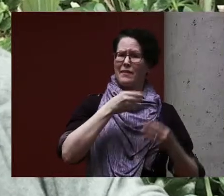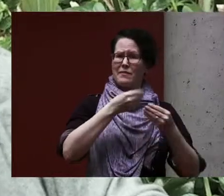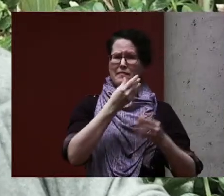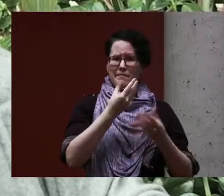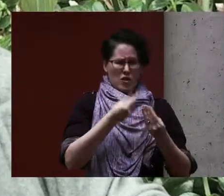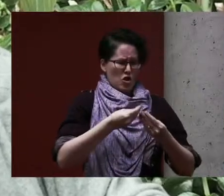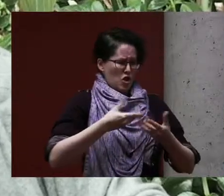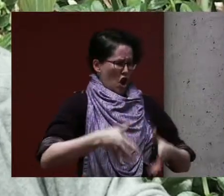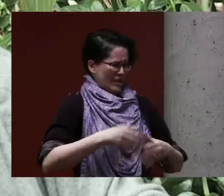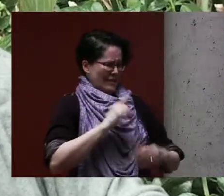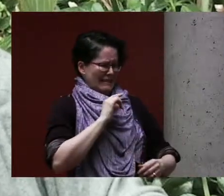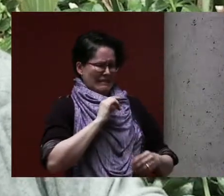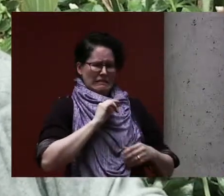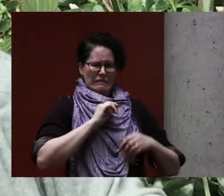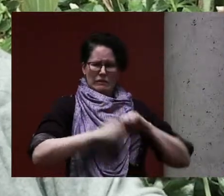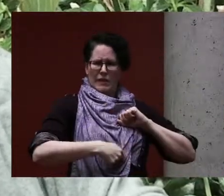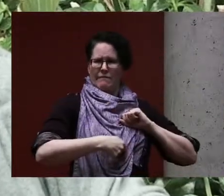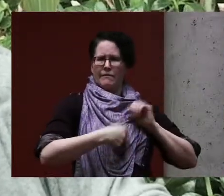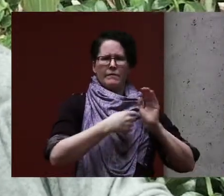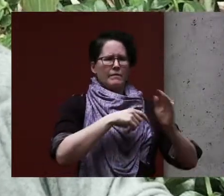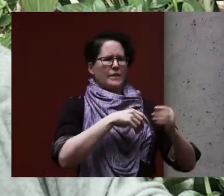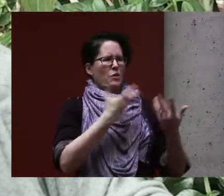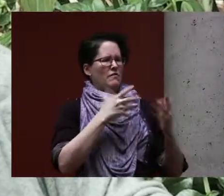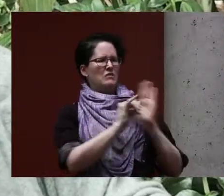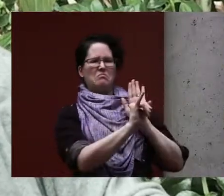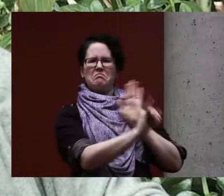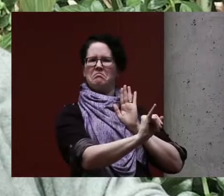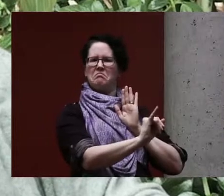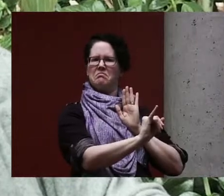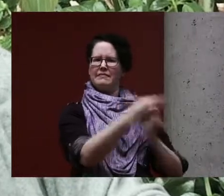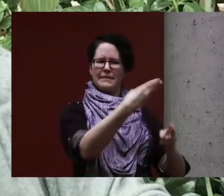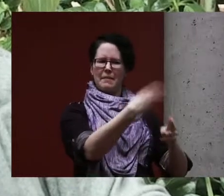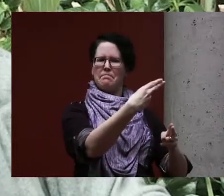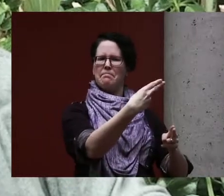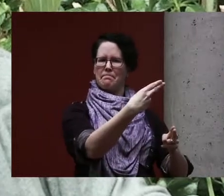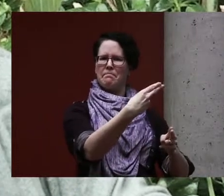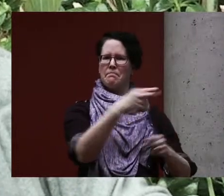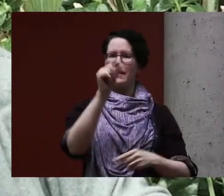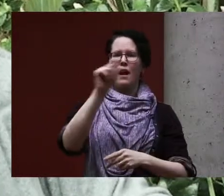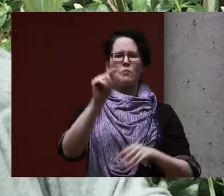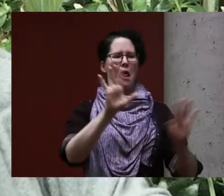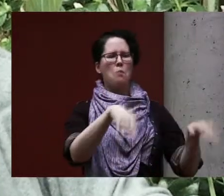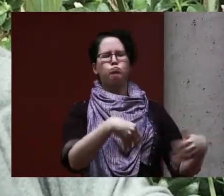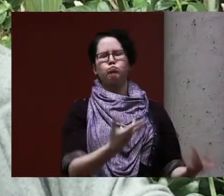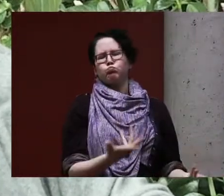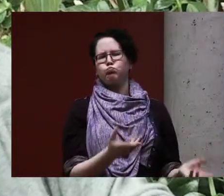loss behind a veil of bureaucratic inertia and